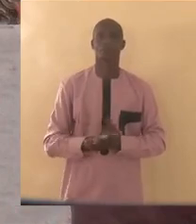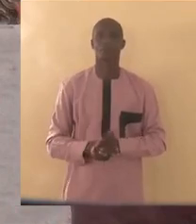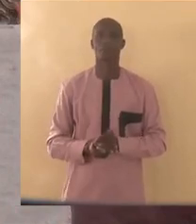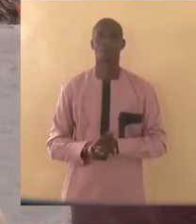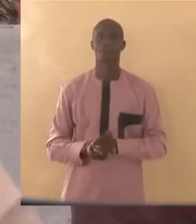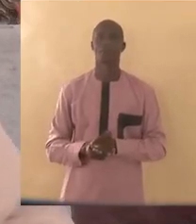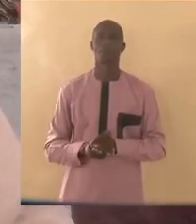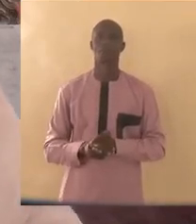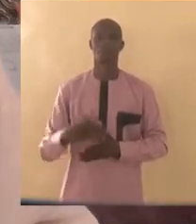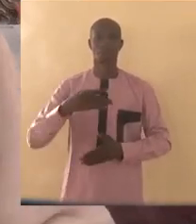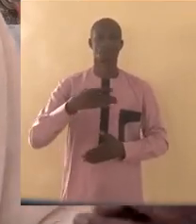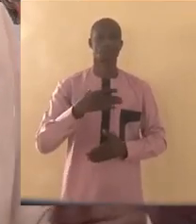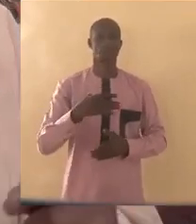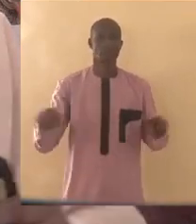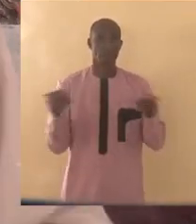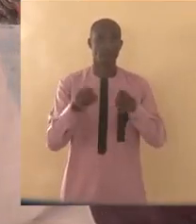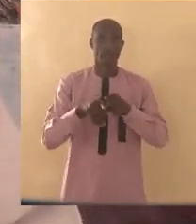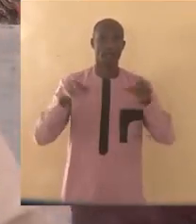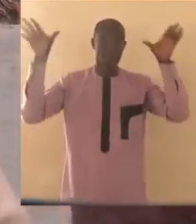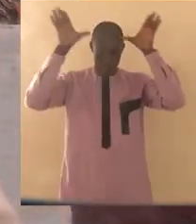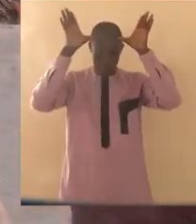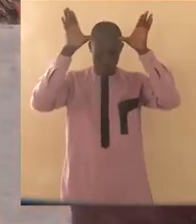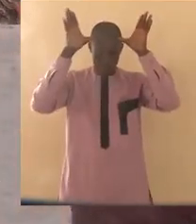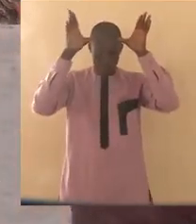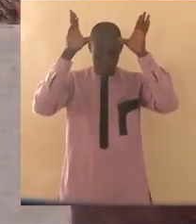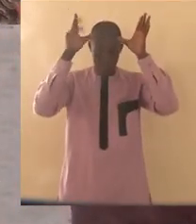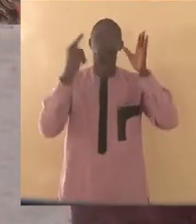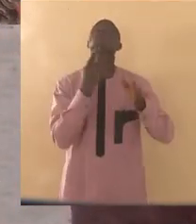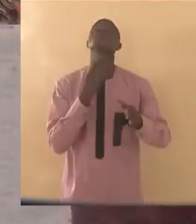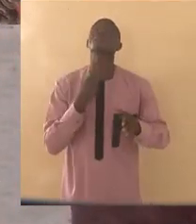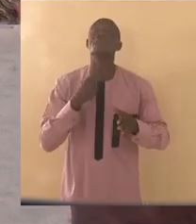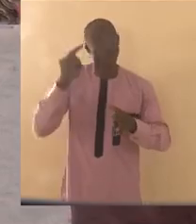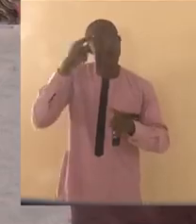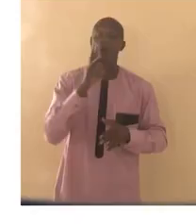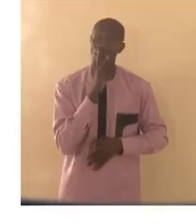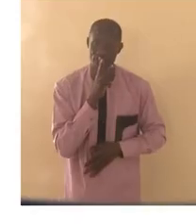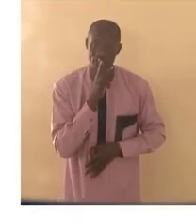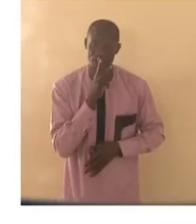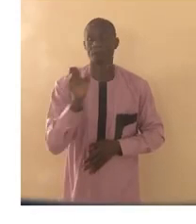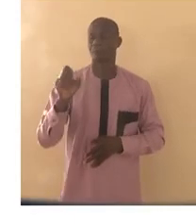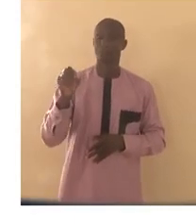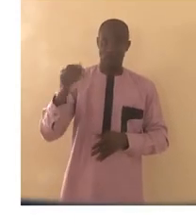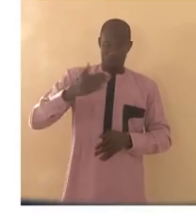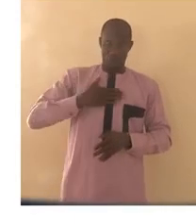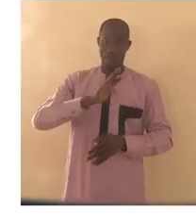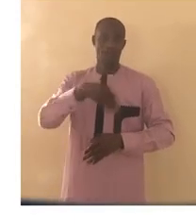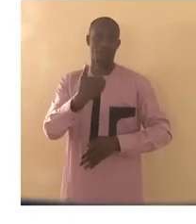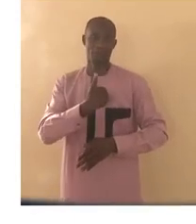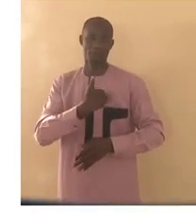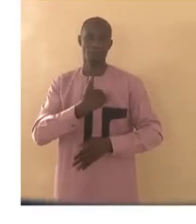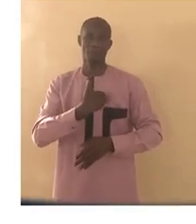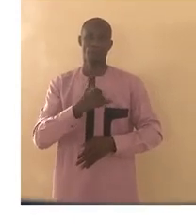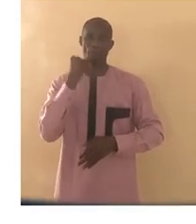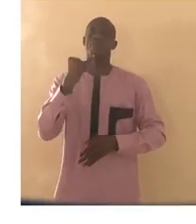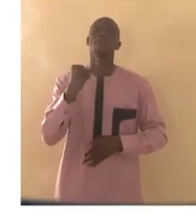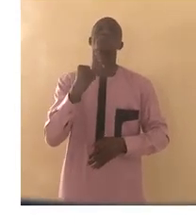face? Like the deer that yearns for running stream, so my